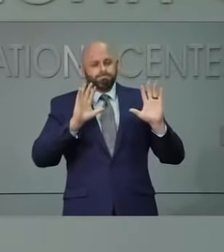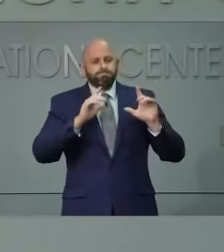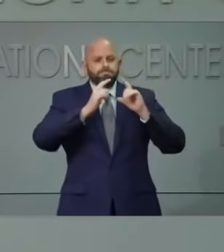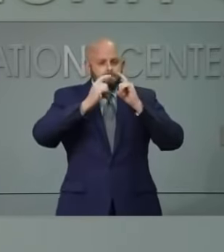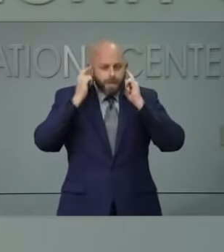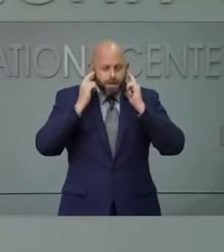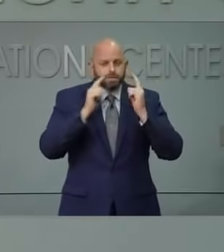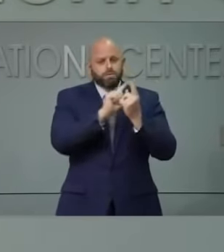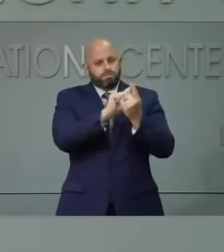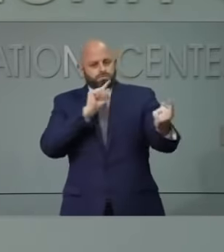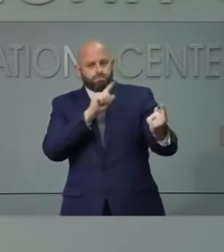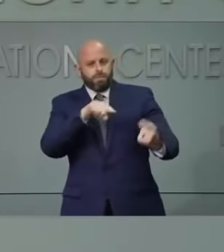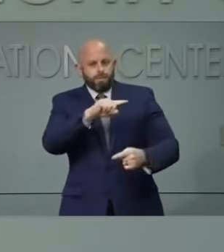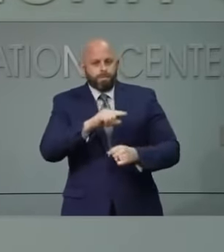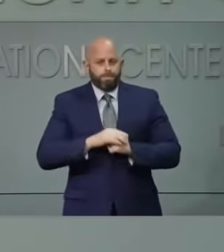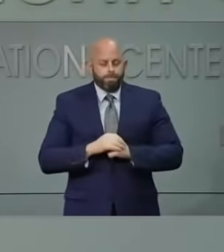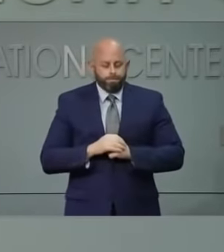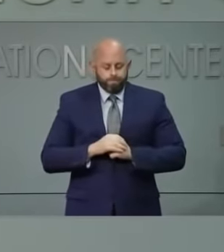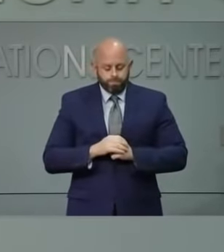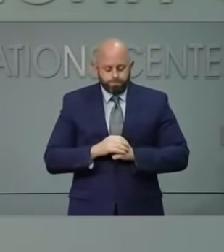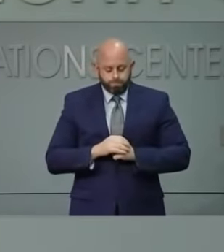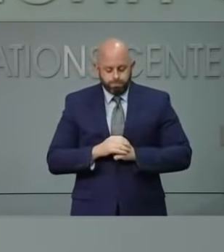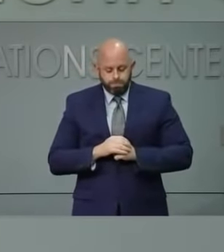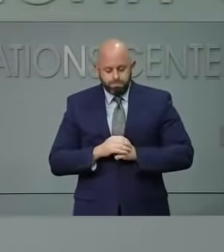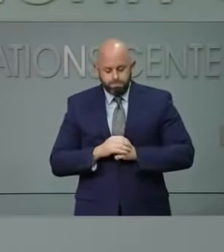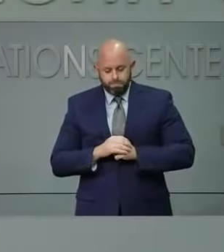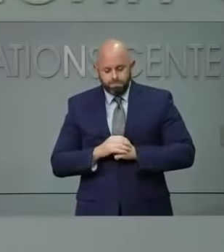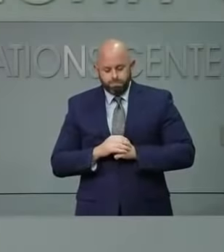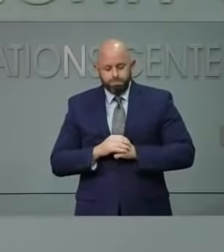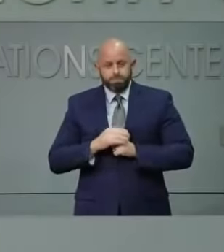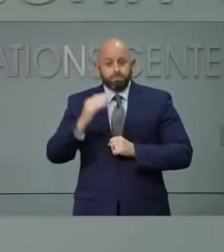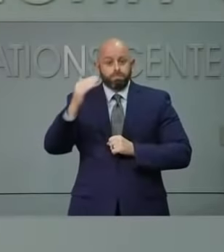We have a follow-up. Dawn Vaughn, News and Observer.